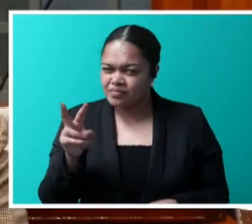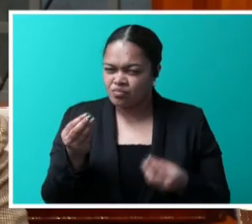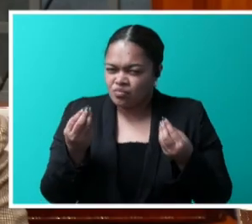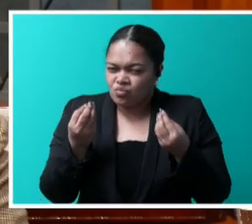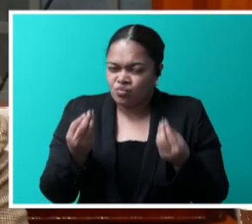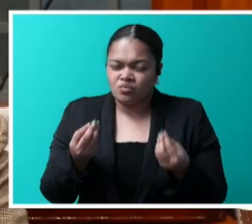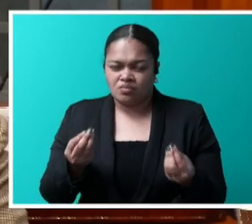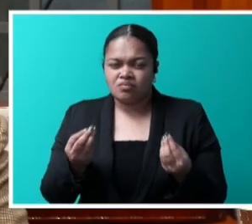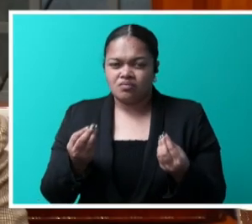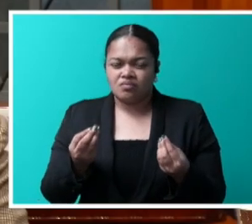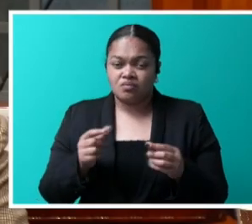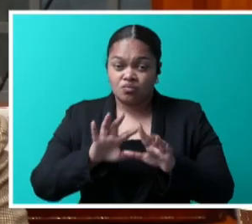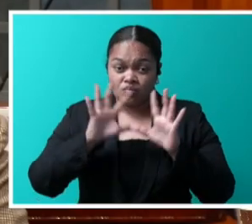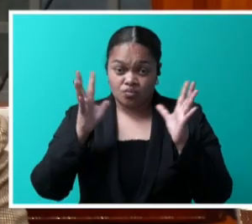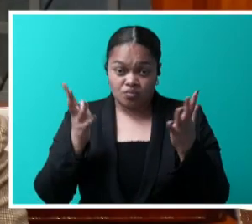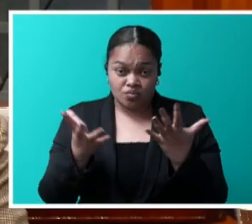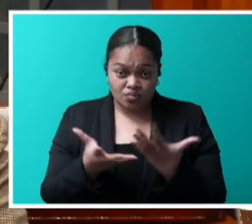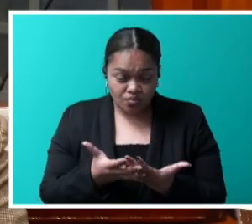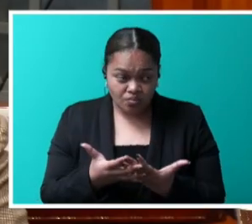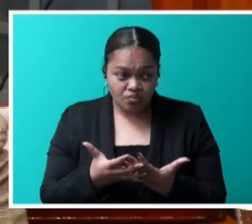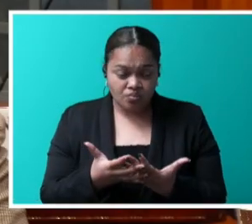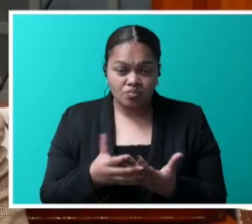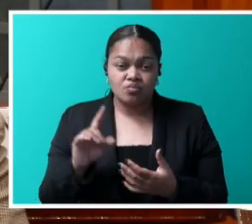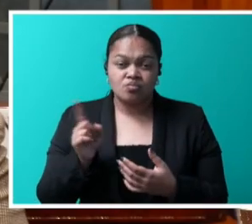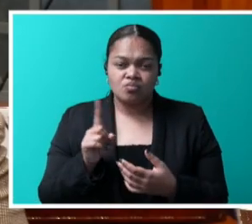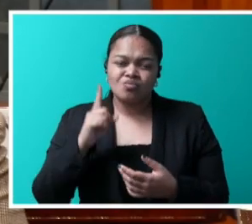pristine and globally renowned groundwater.